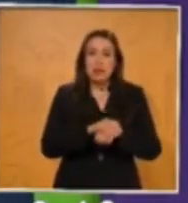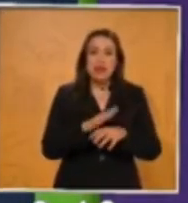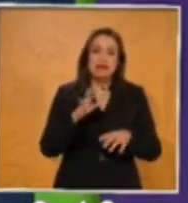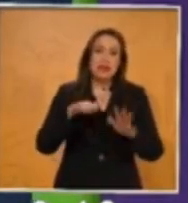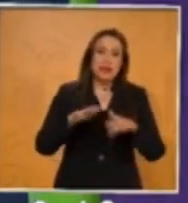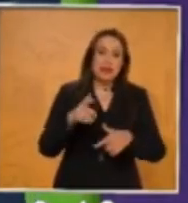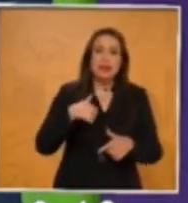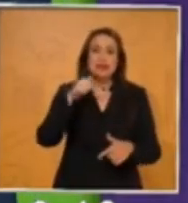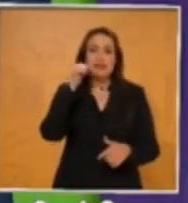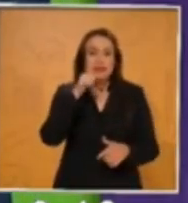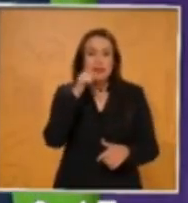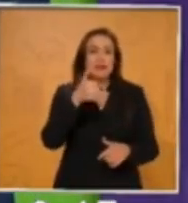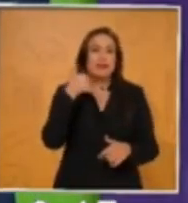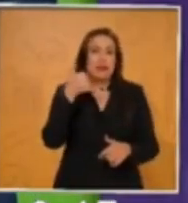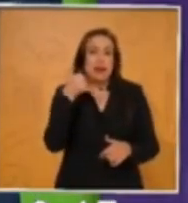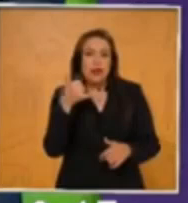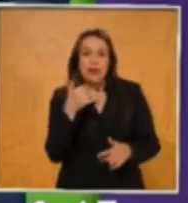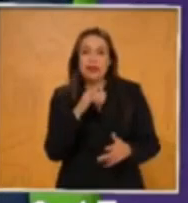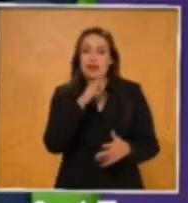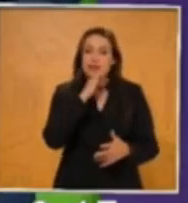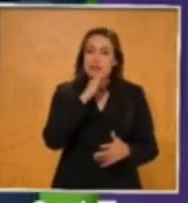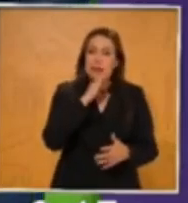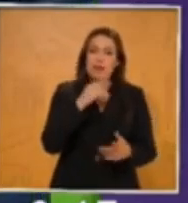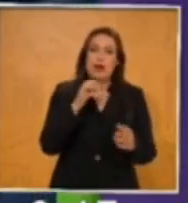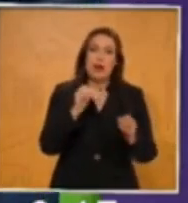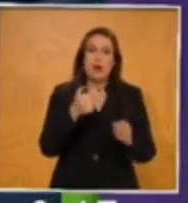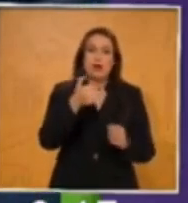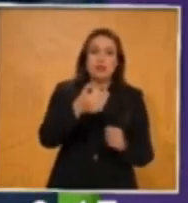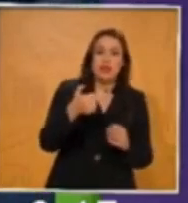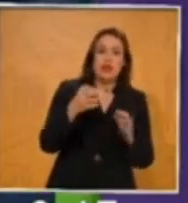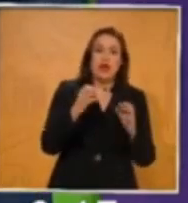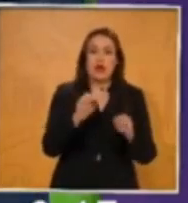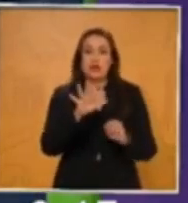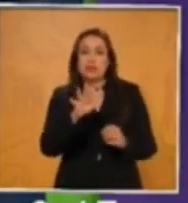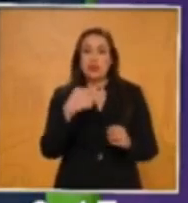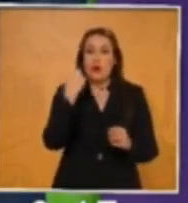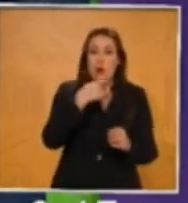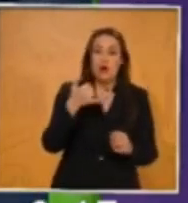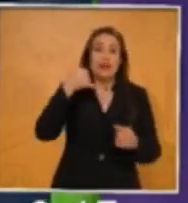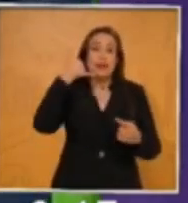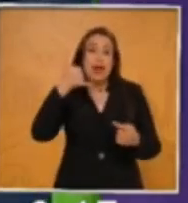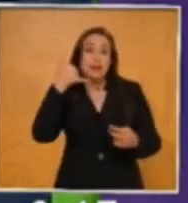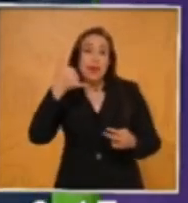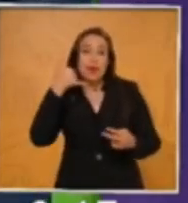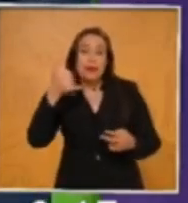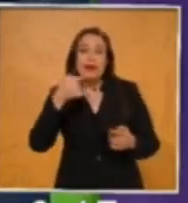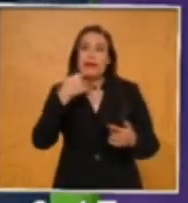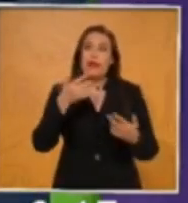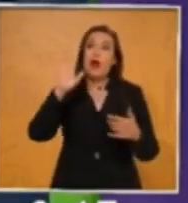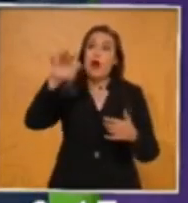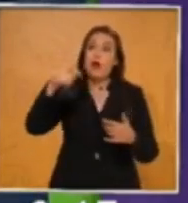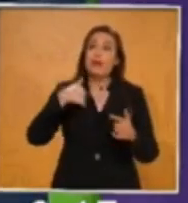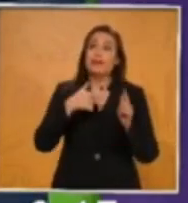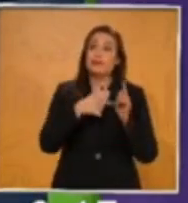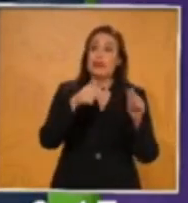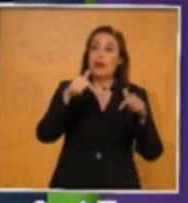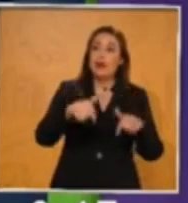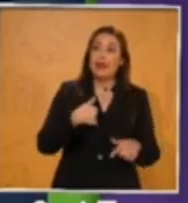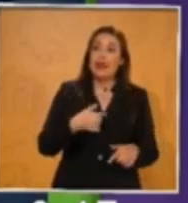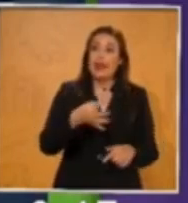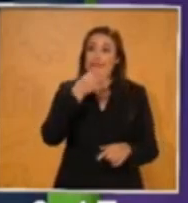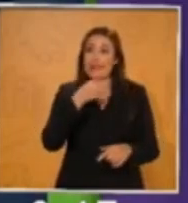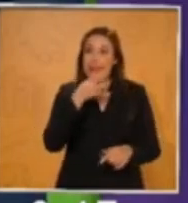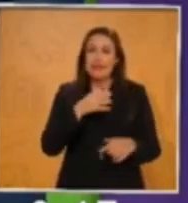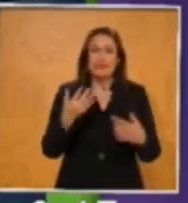like every 6 or 5 hours, like, hey mom, yes, I continue here in the party. Have you ever lived